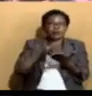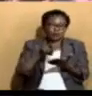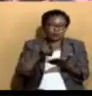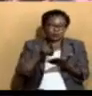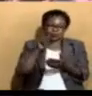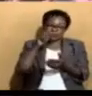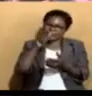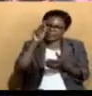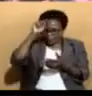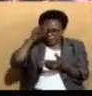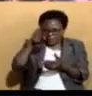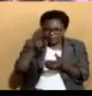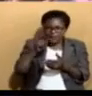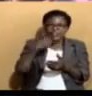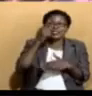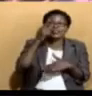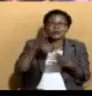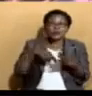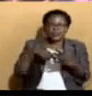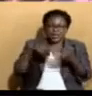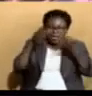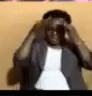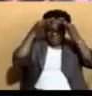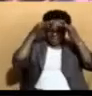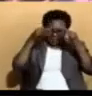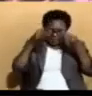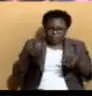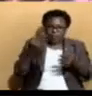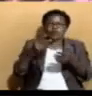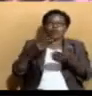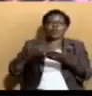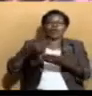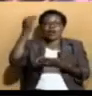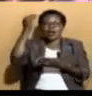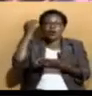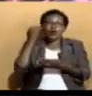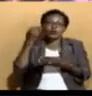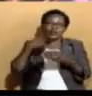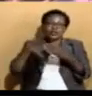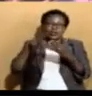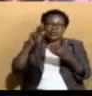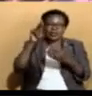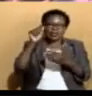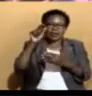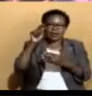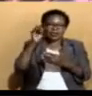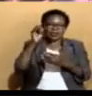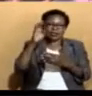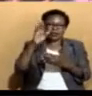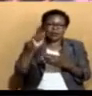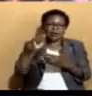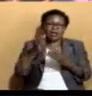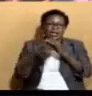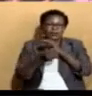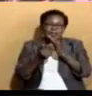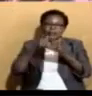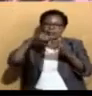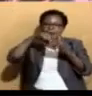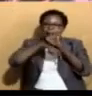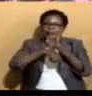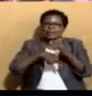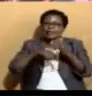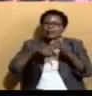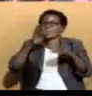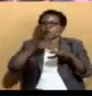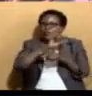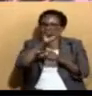this: the decision of the High Court in the Katiba case was silent on the effective date of declaration.